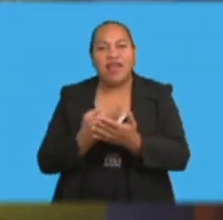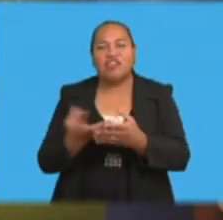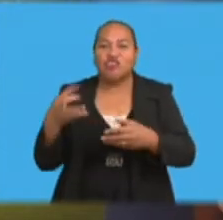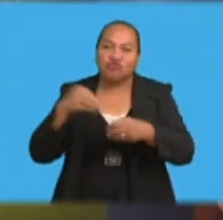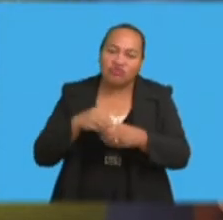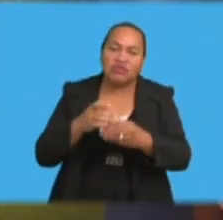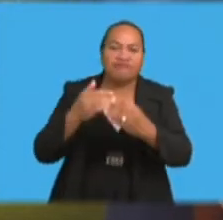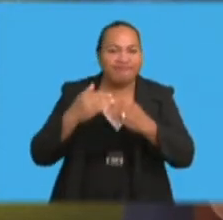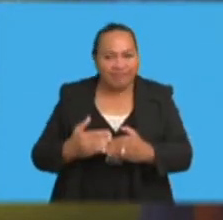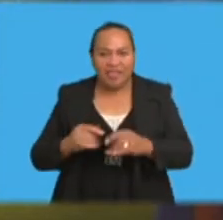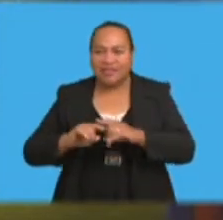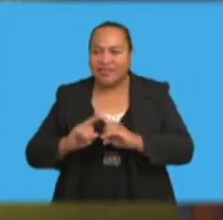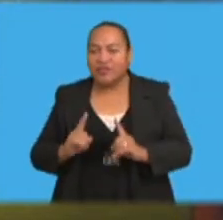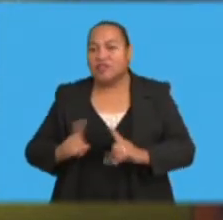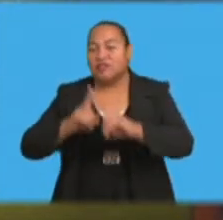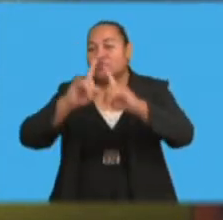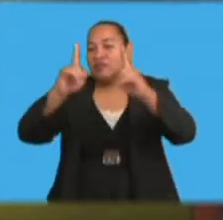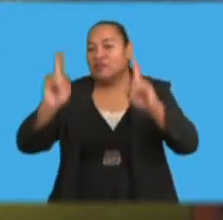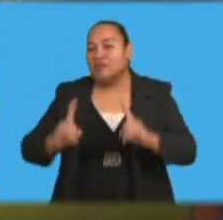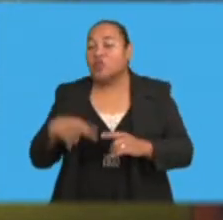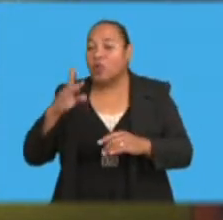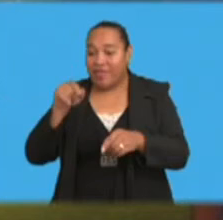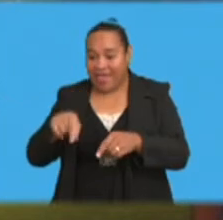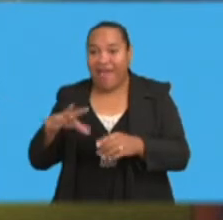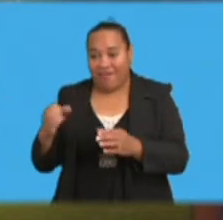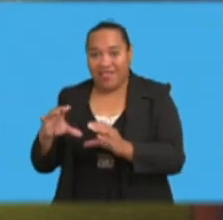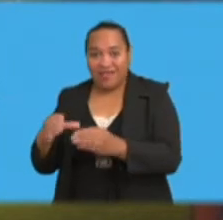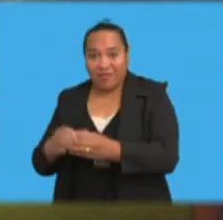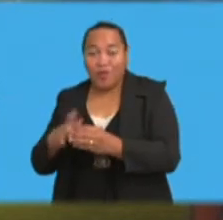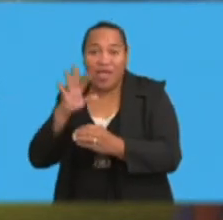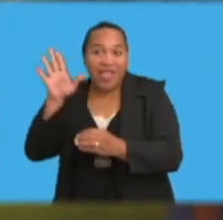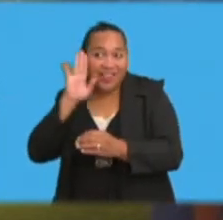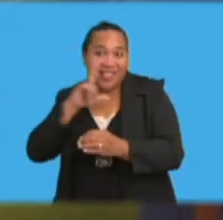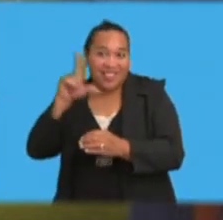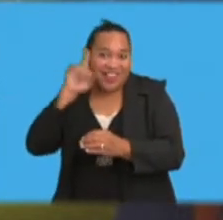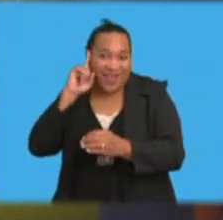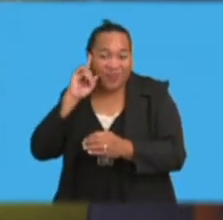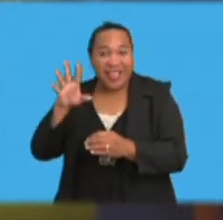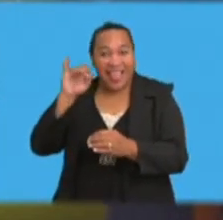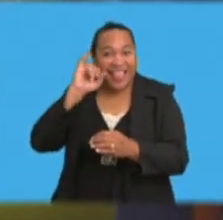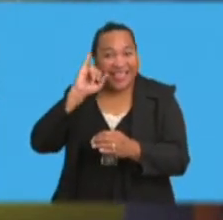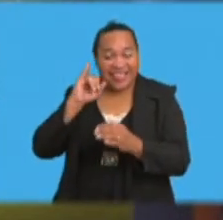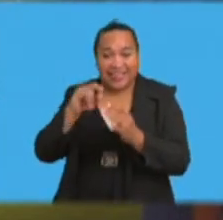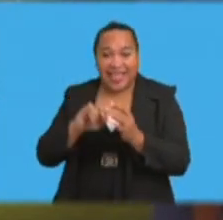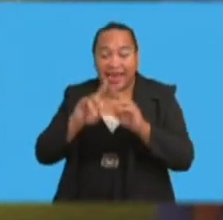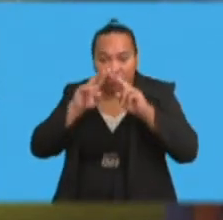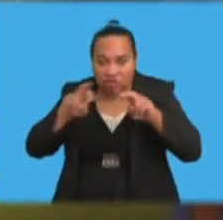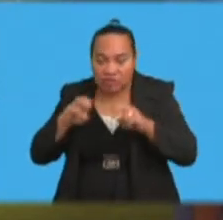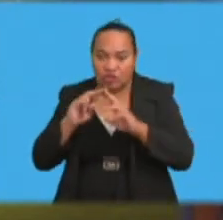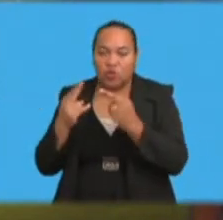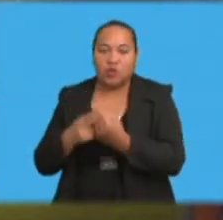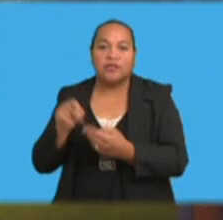operations, of course, on the Financial Intelligence Unit, which we heard yesterday. Madam Speaker, regular economic and